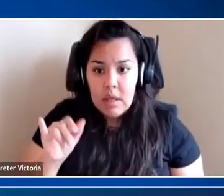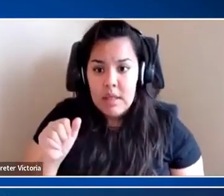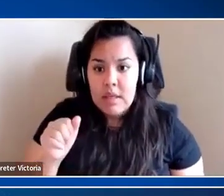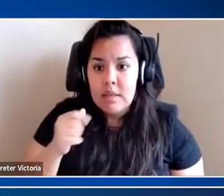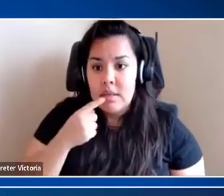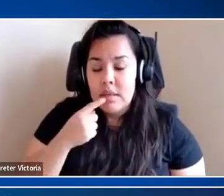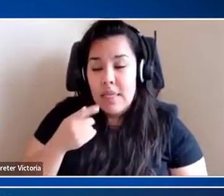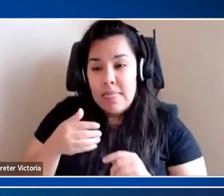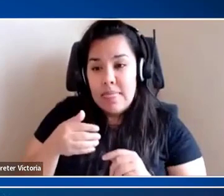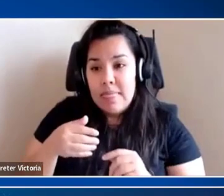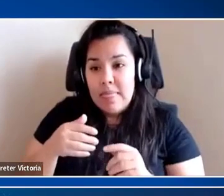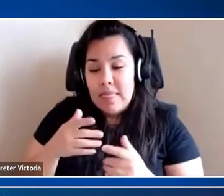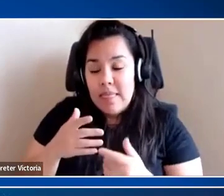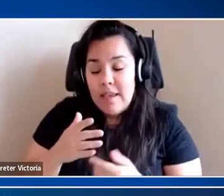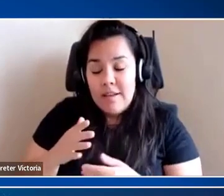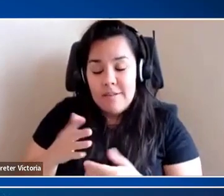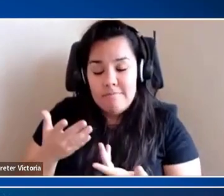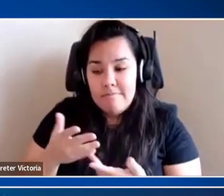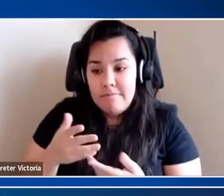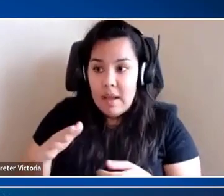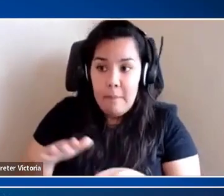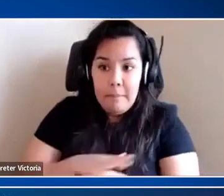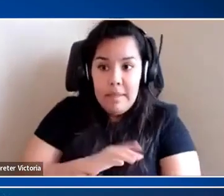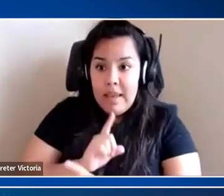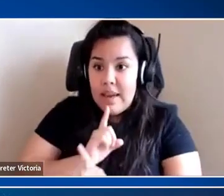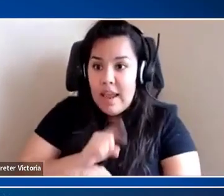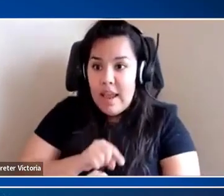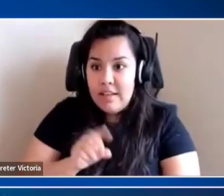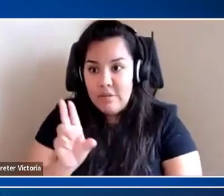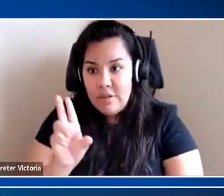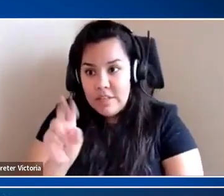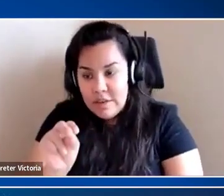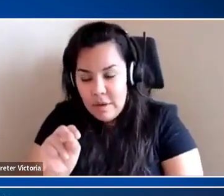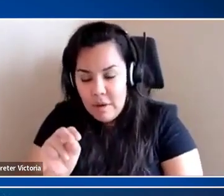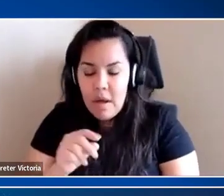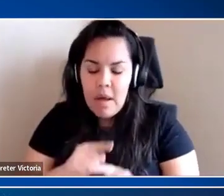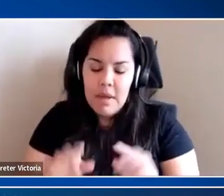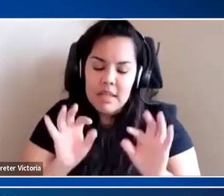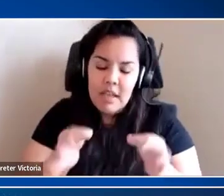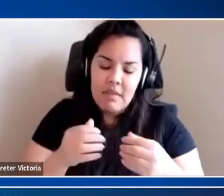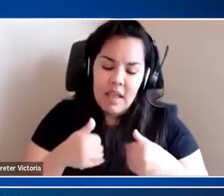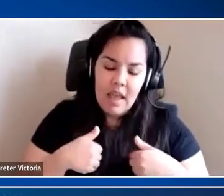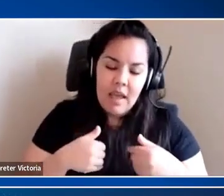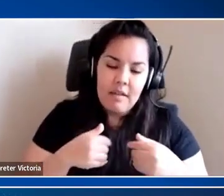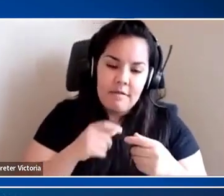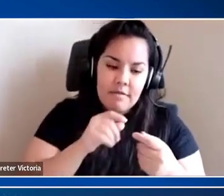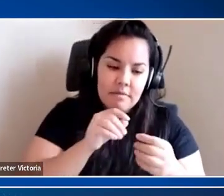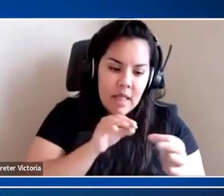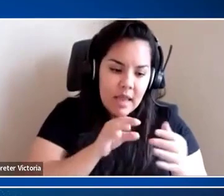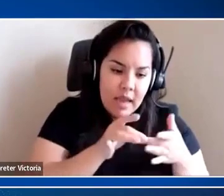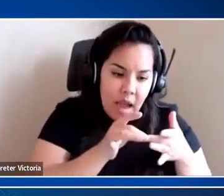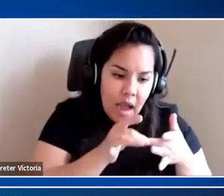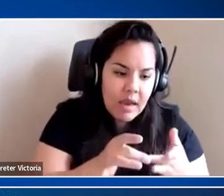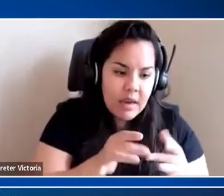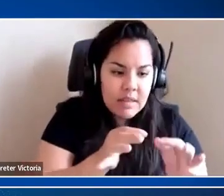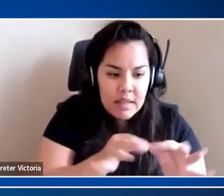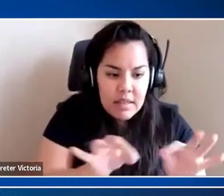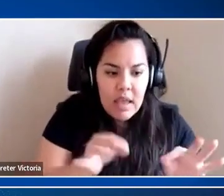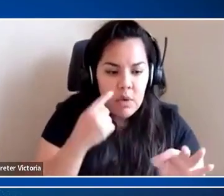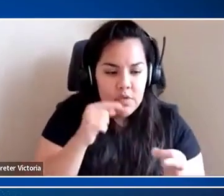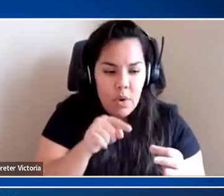blanket answers no. There's definitely, again, guidance in the language for evaluating that factor 3, but we're not going